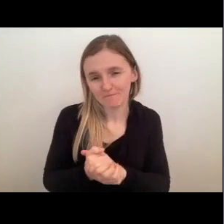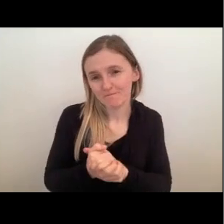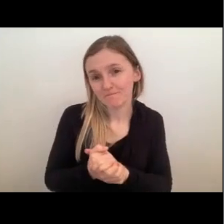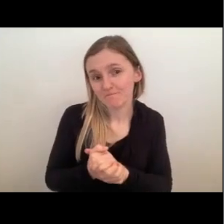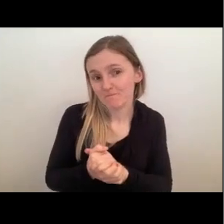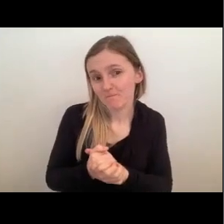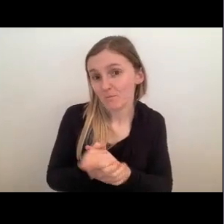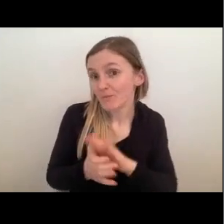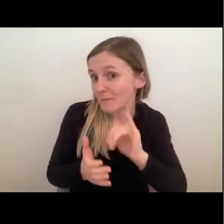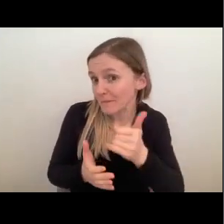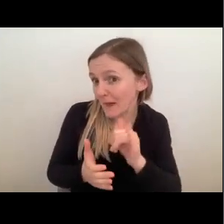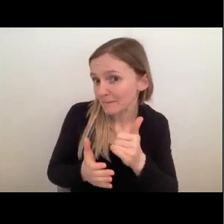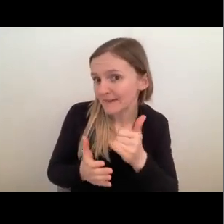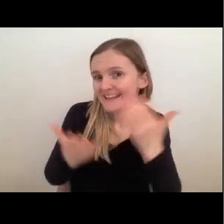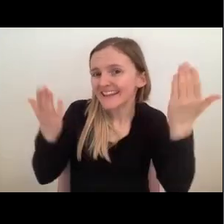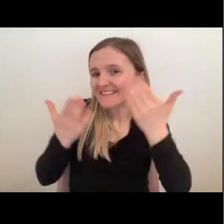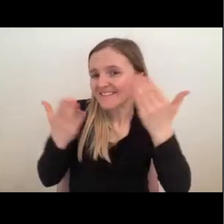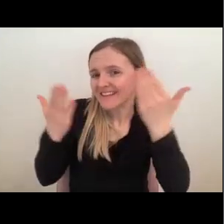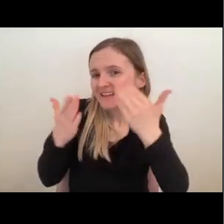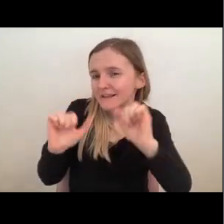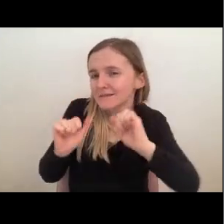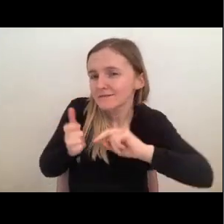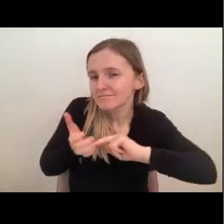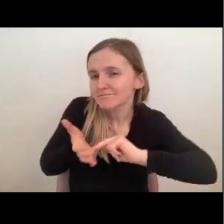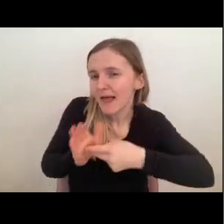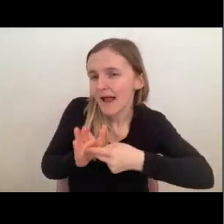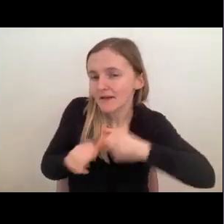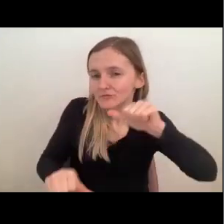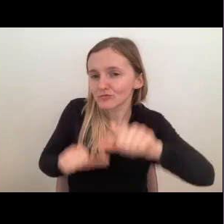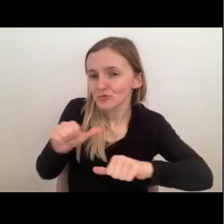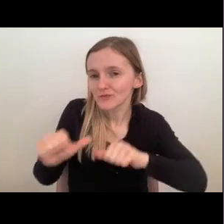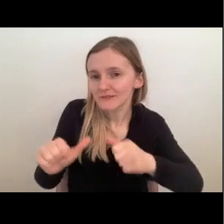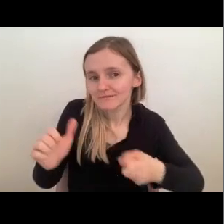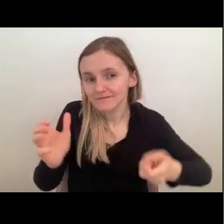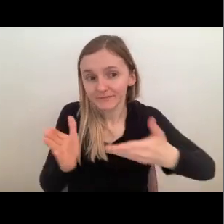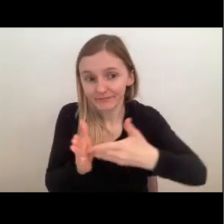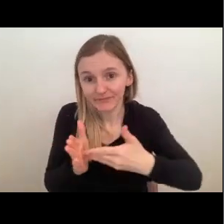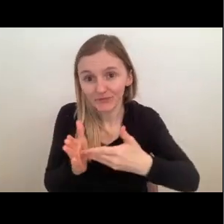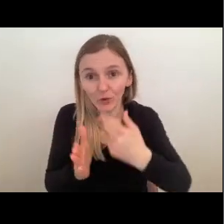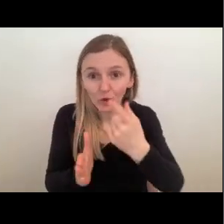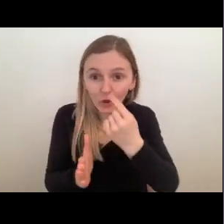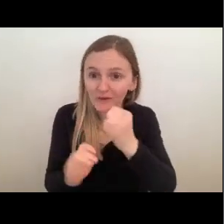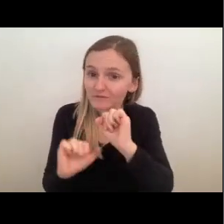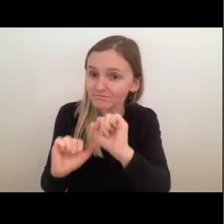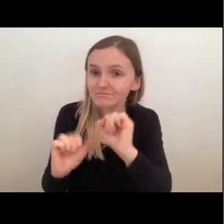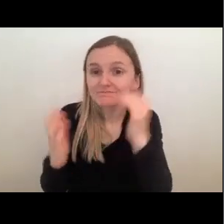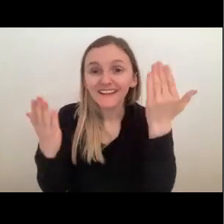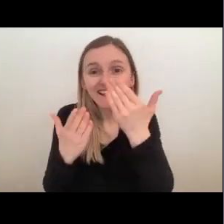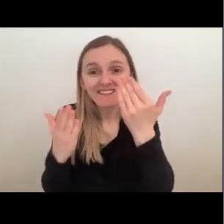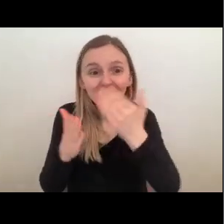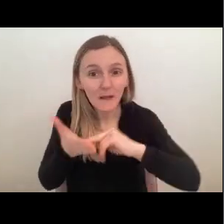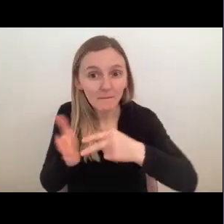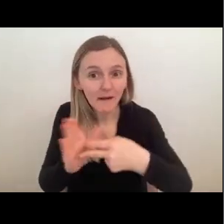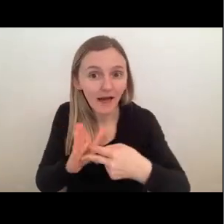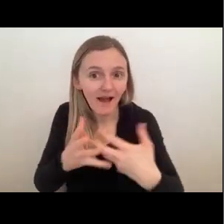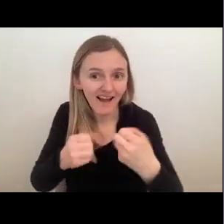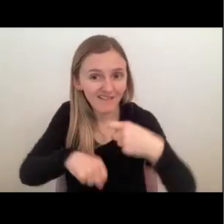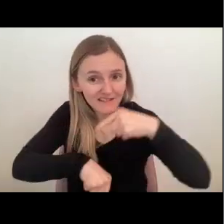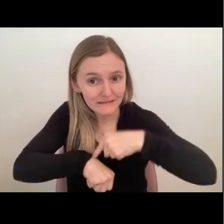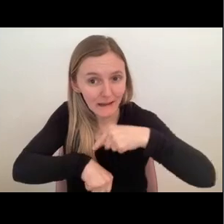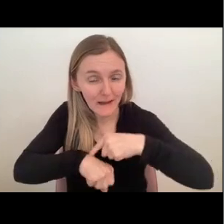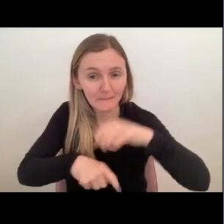an evening, you build it into your routine. So part of your evening routine might be that there's time